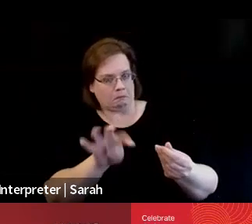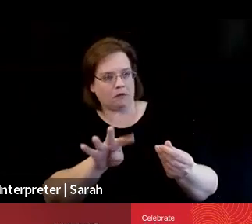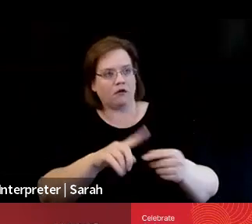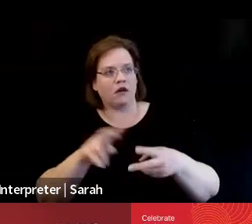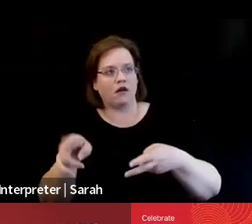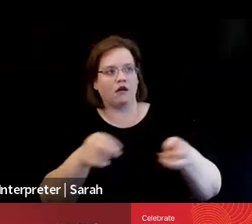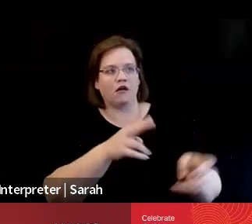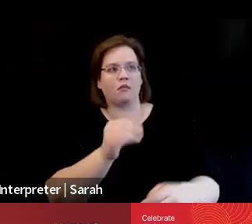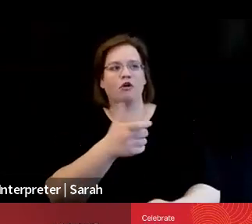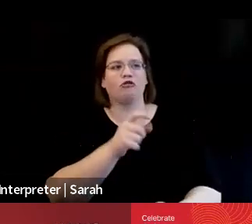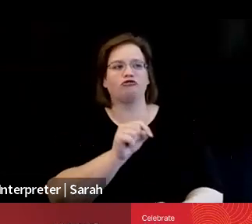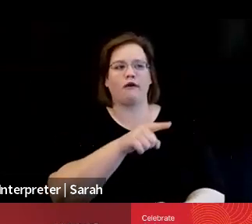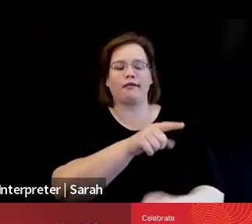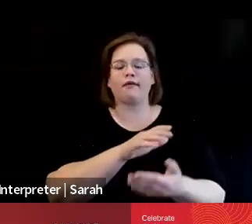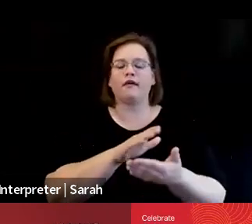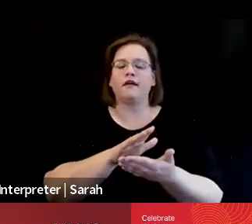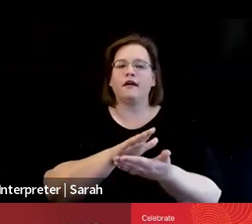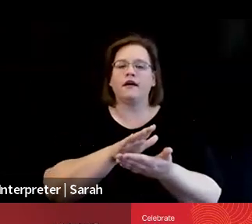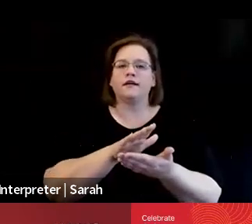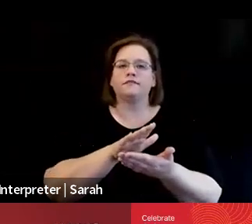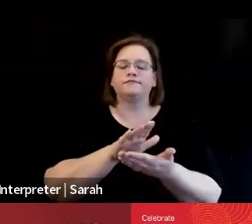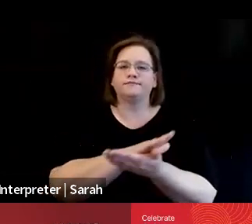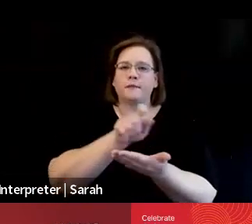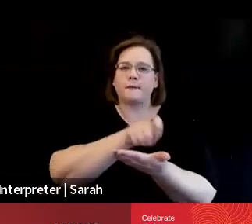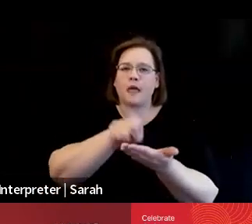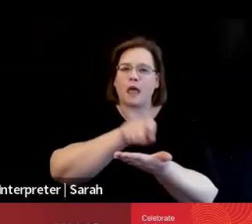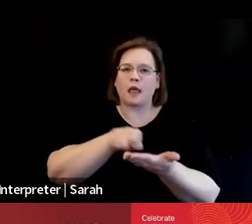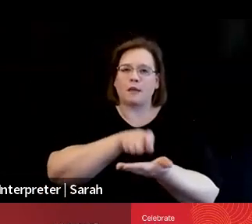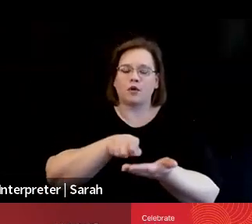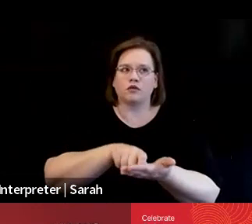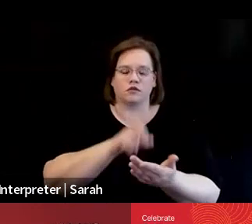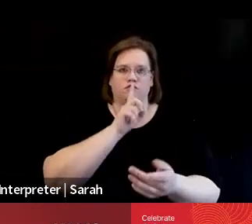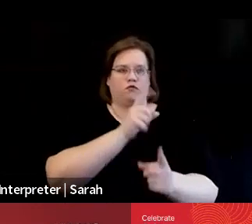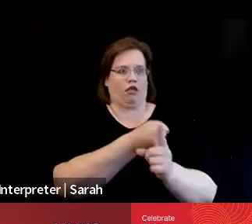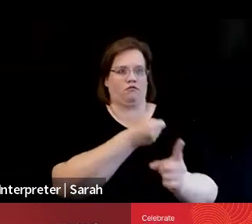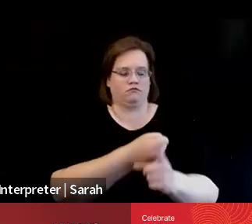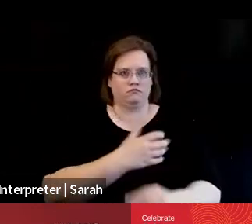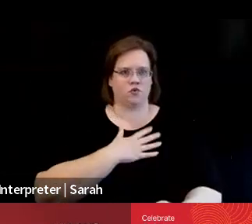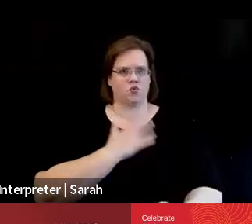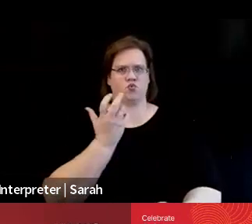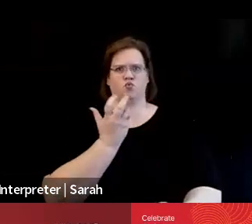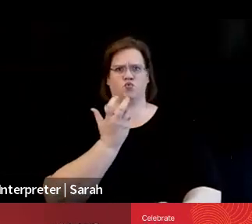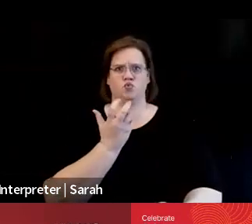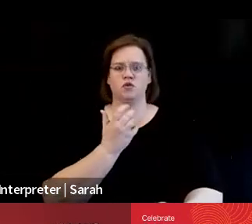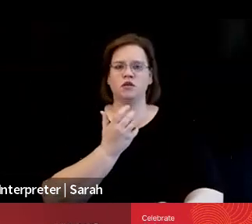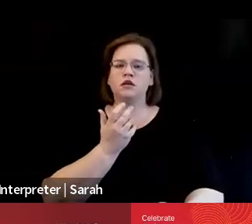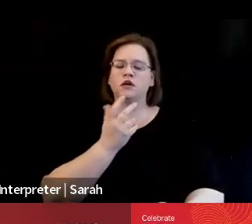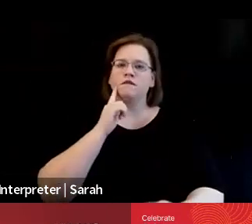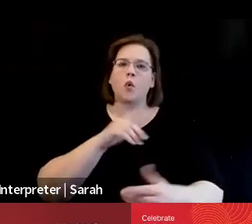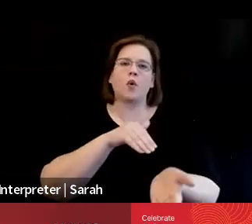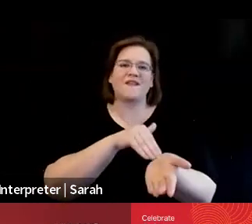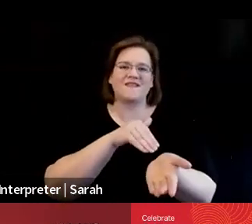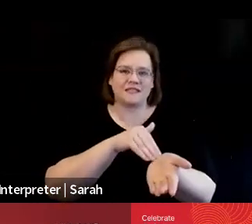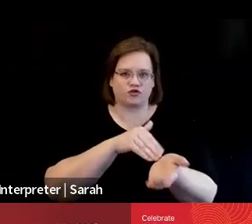kind of a paper that's been making shockwaves through at least the physician community. And it's a paper